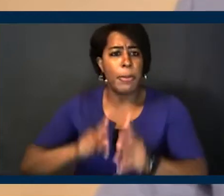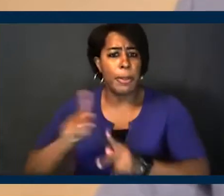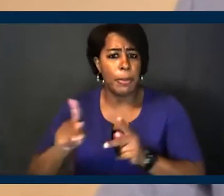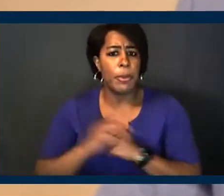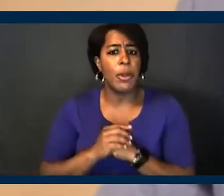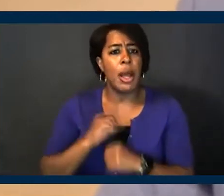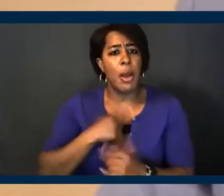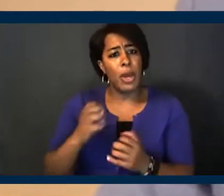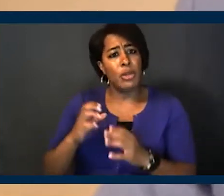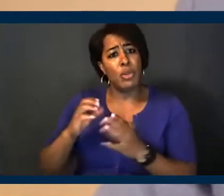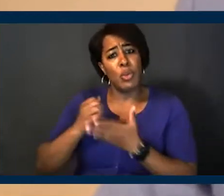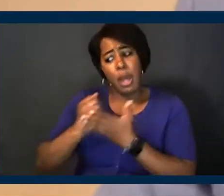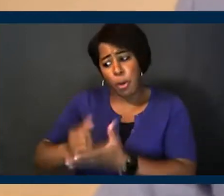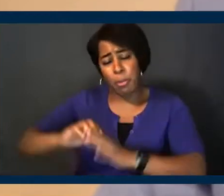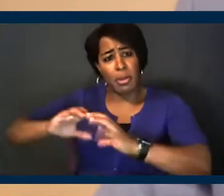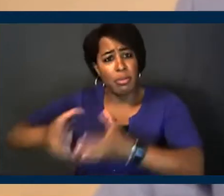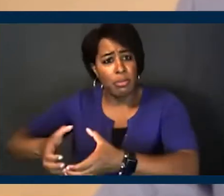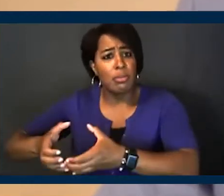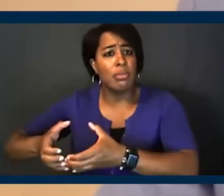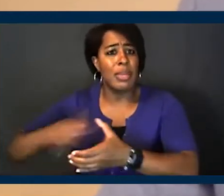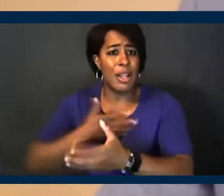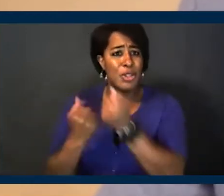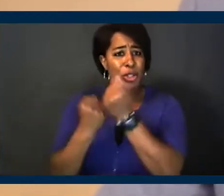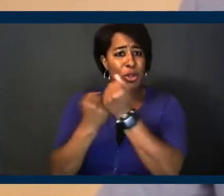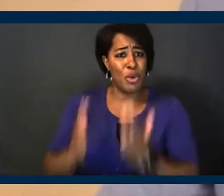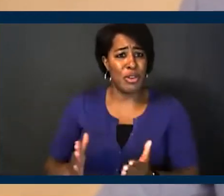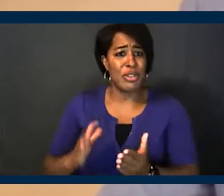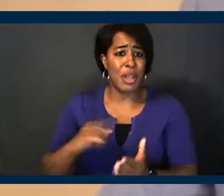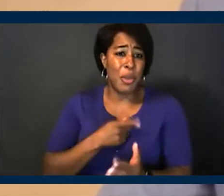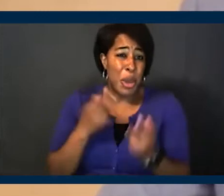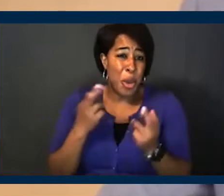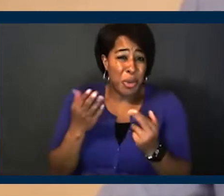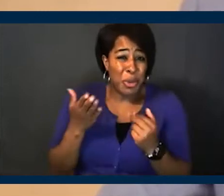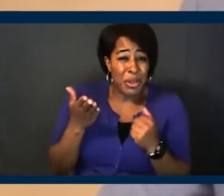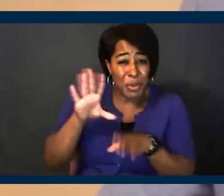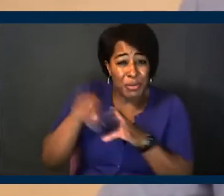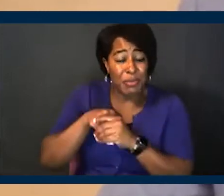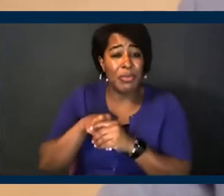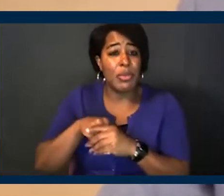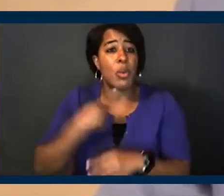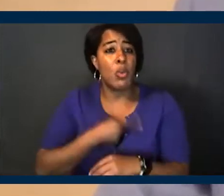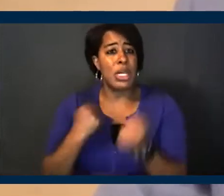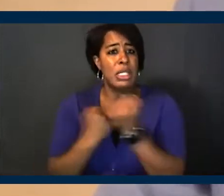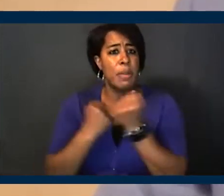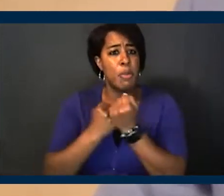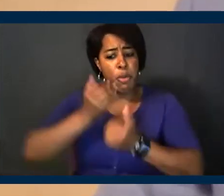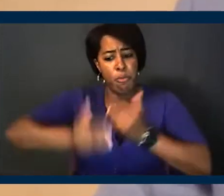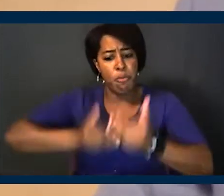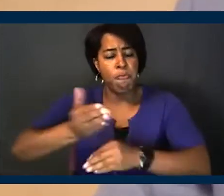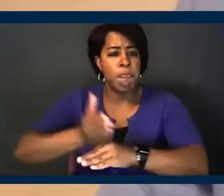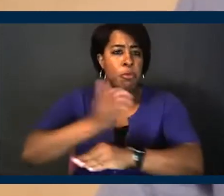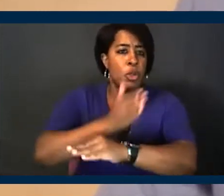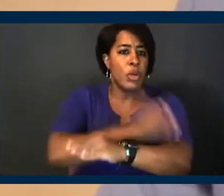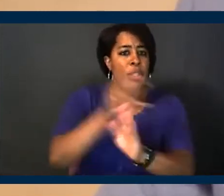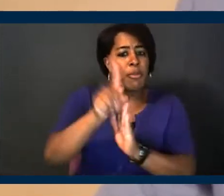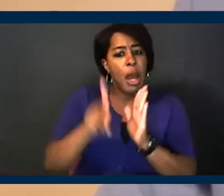voters and supporters, you know, we hope are there because we support progressive policies and do the work